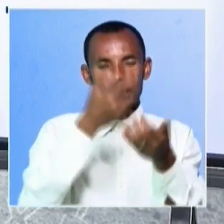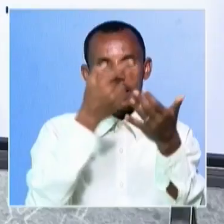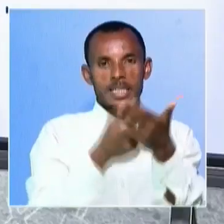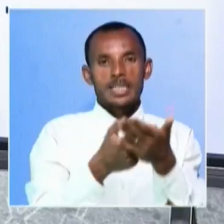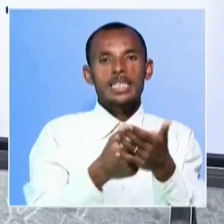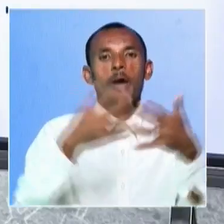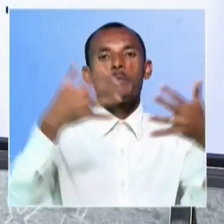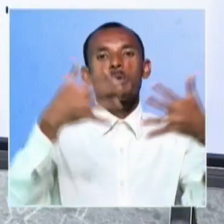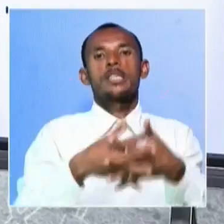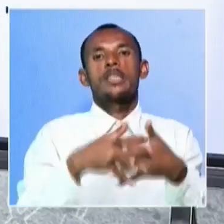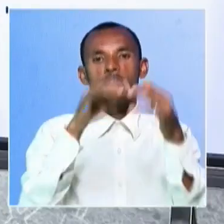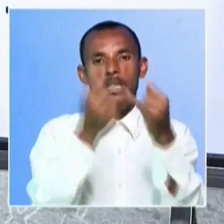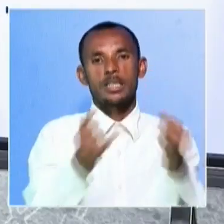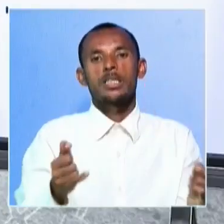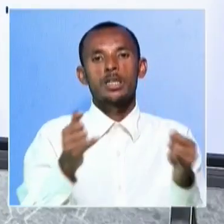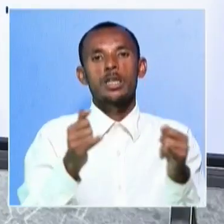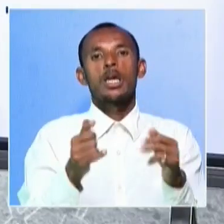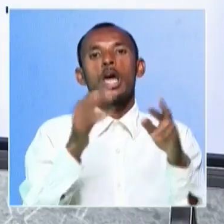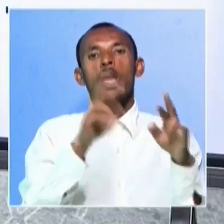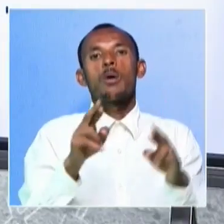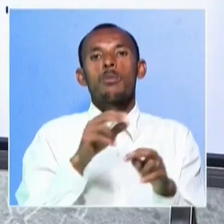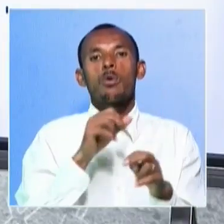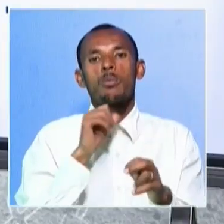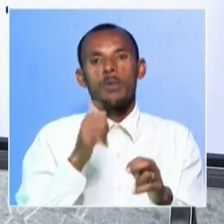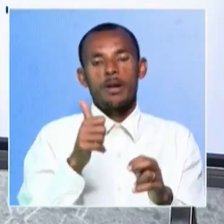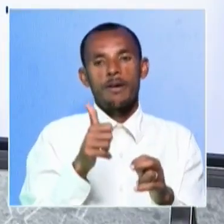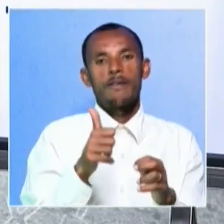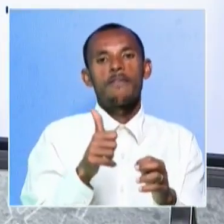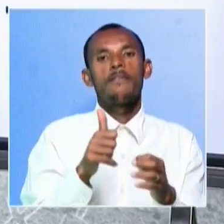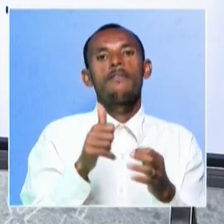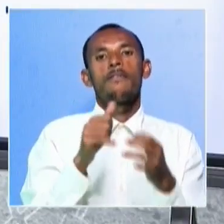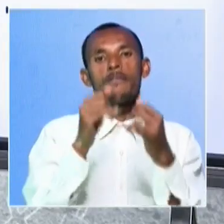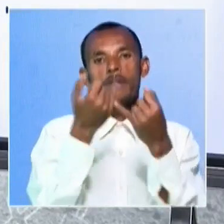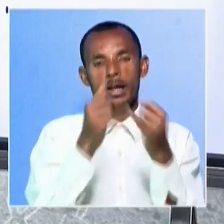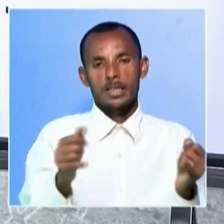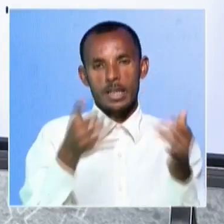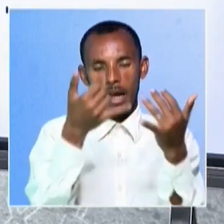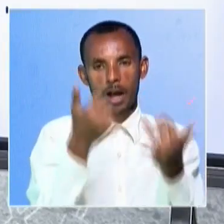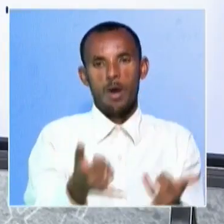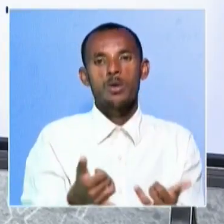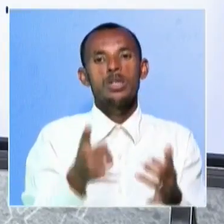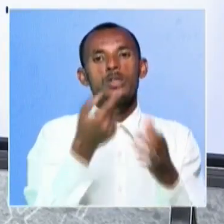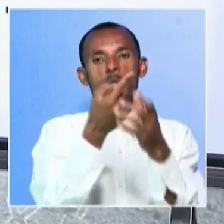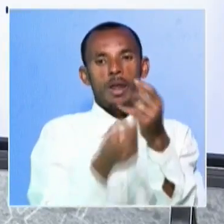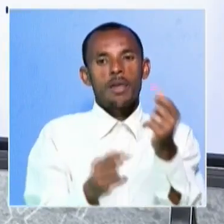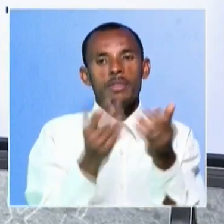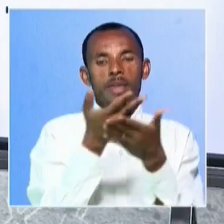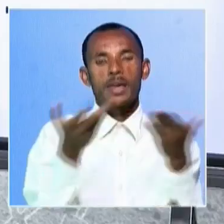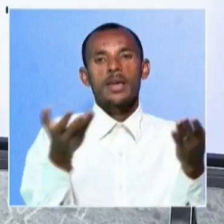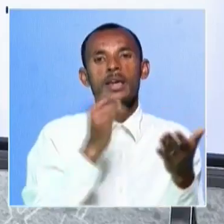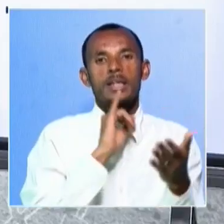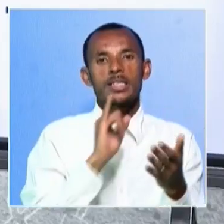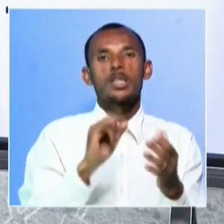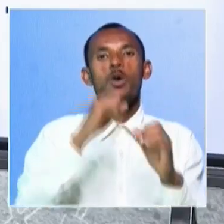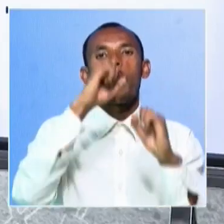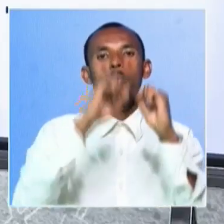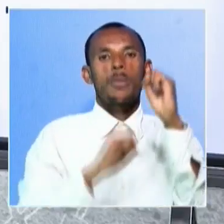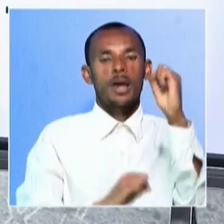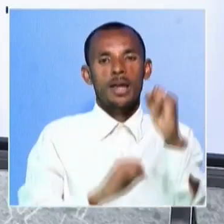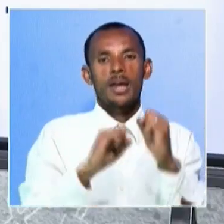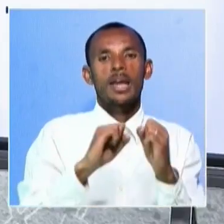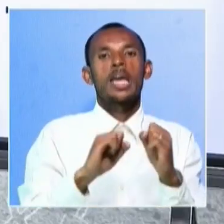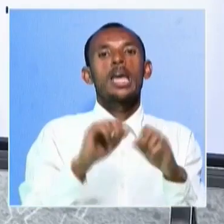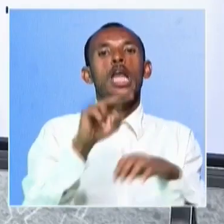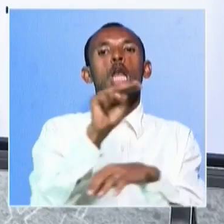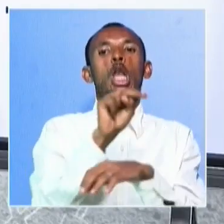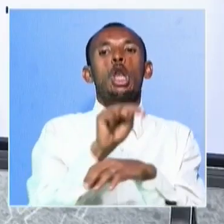into improper fractions in this way. So now, the only thing that is left is comparing their